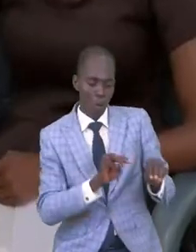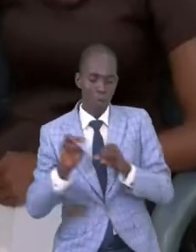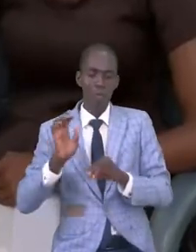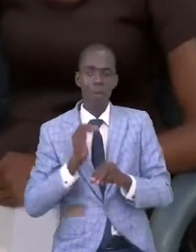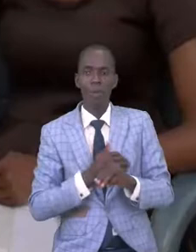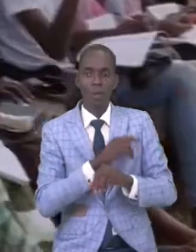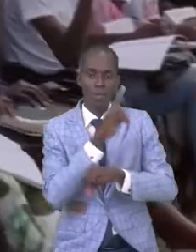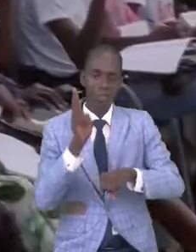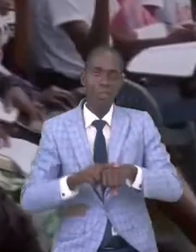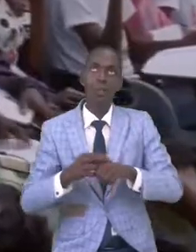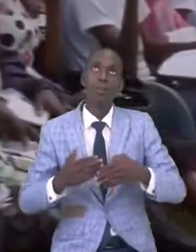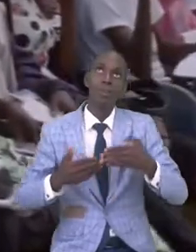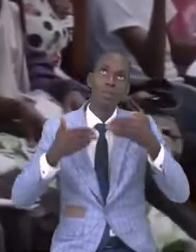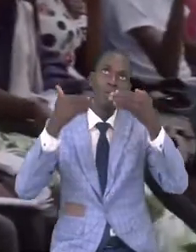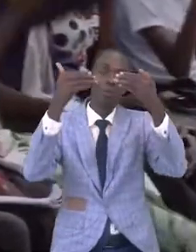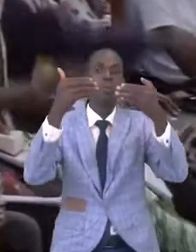forward.